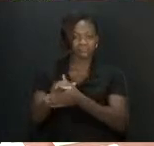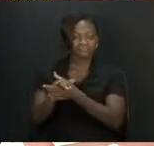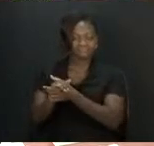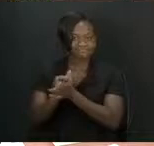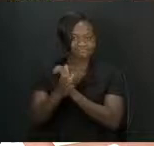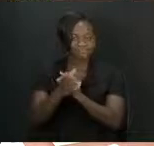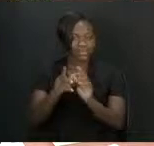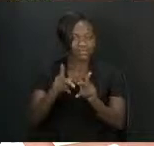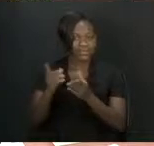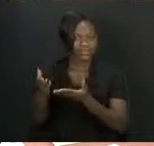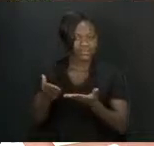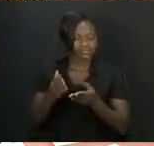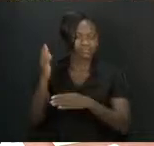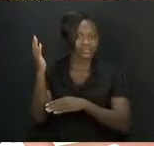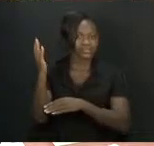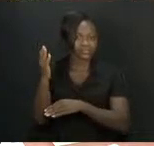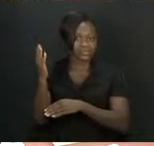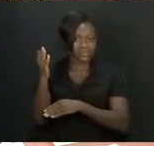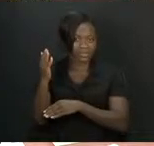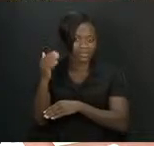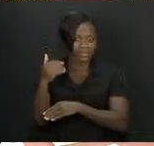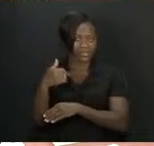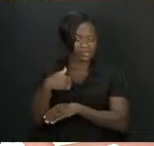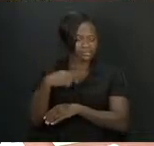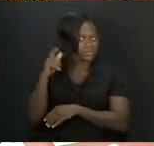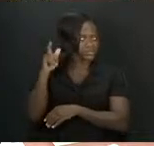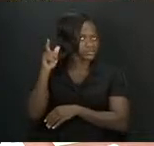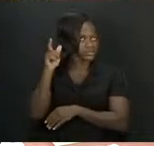statement, who, as I listen to